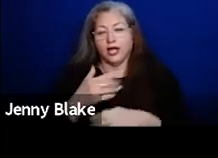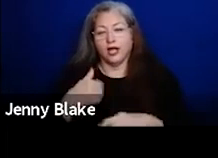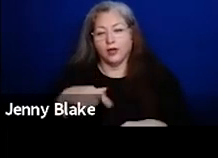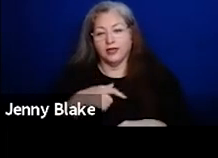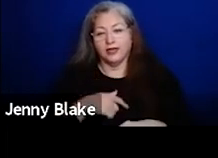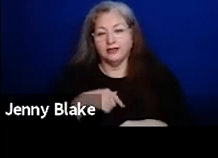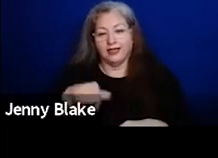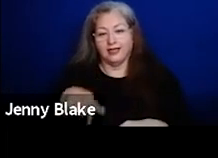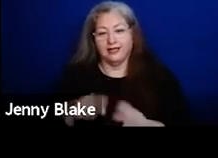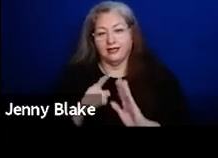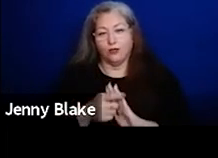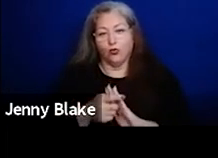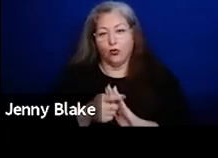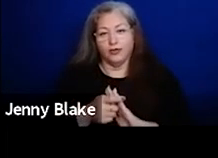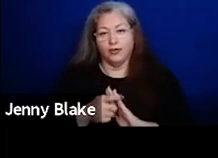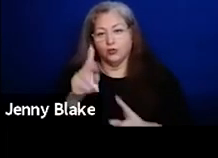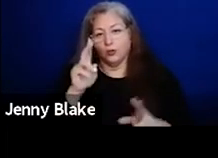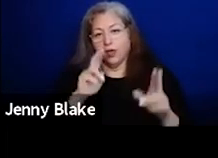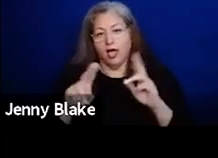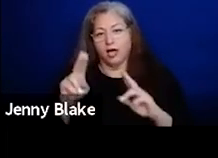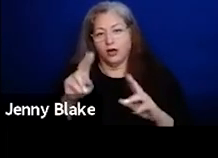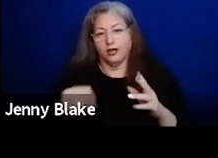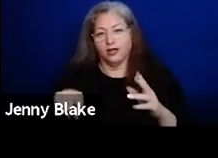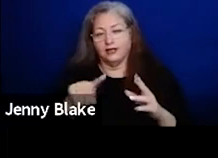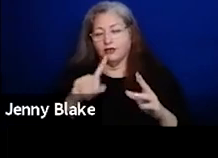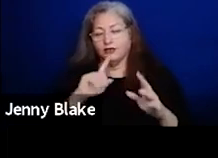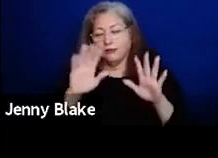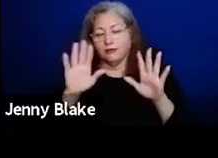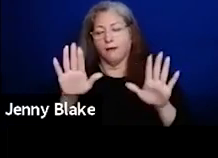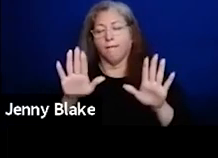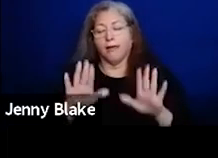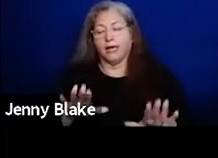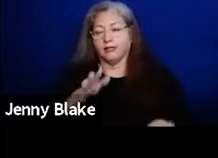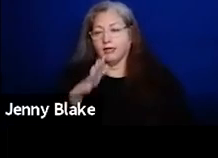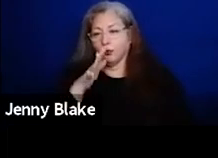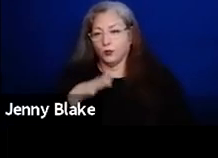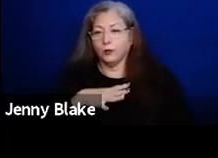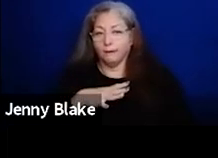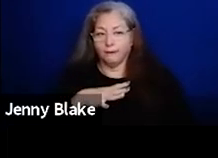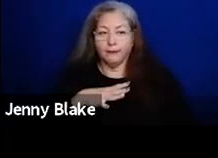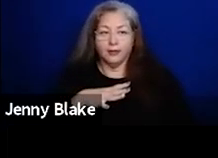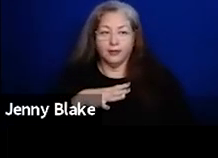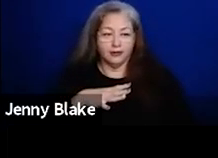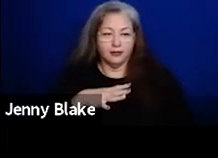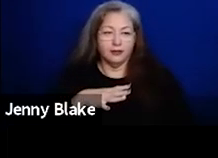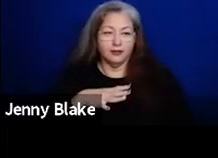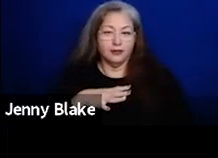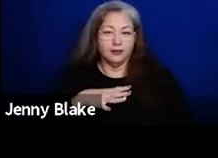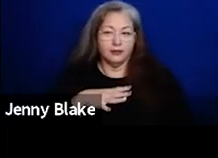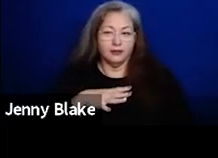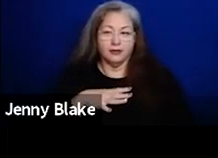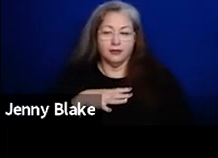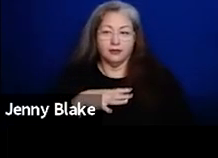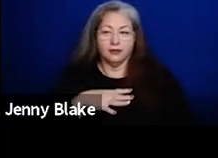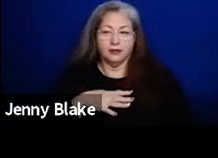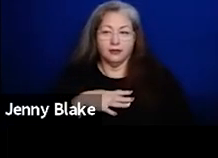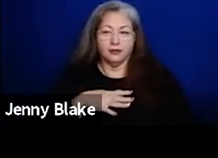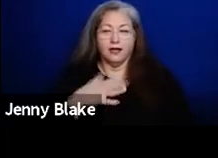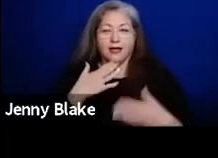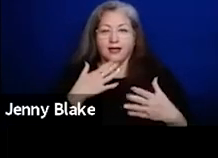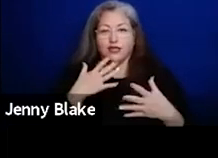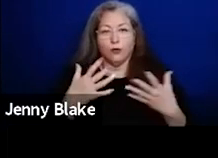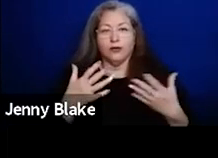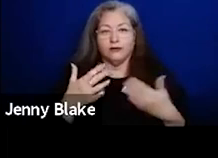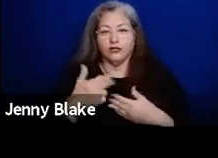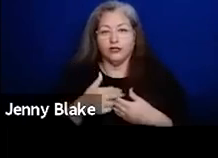this moment of honoring these amazing women. Thank you really so much for